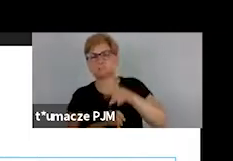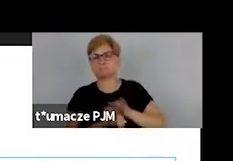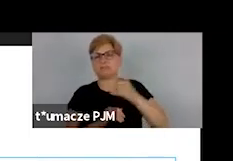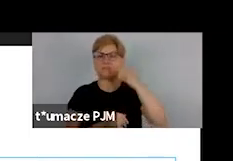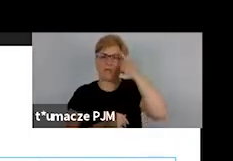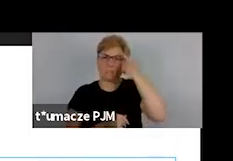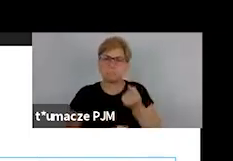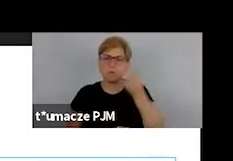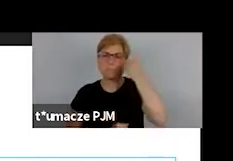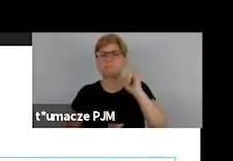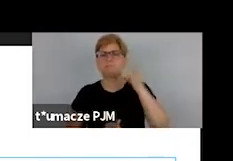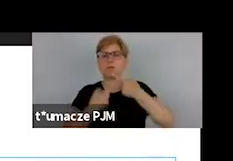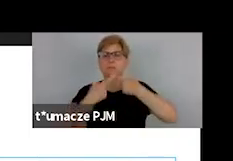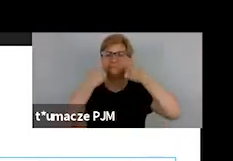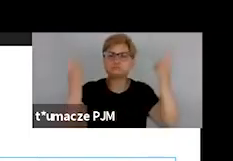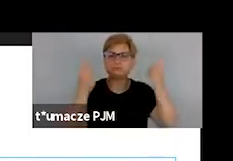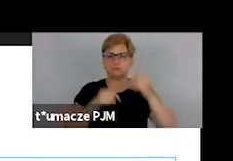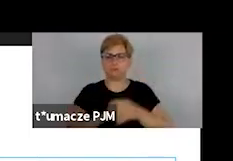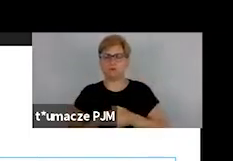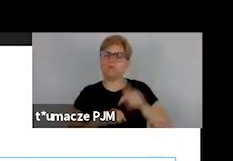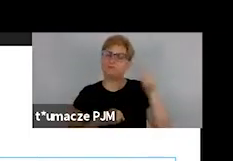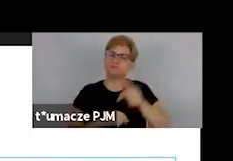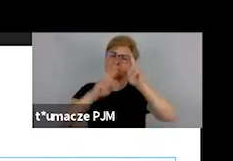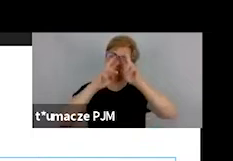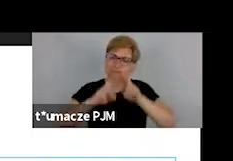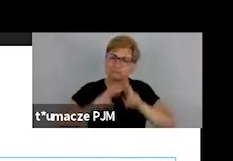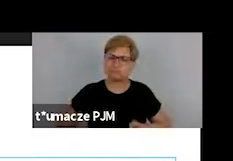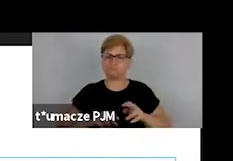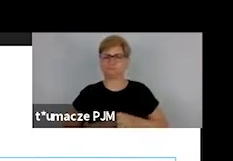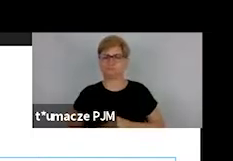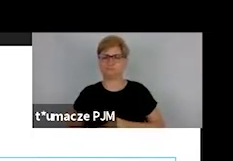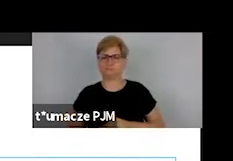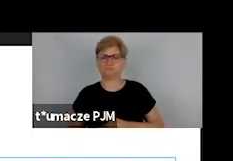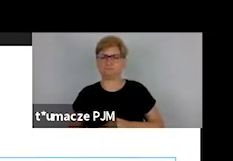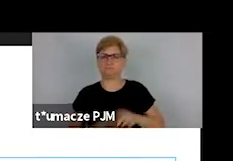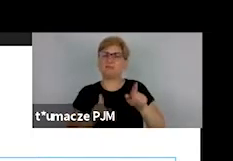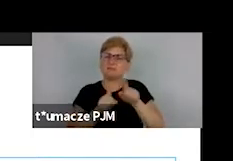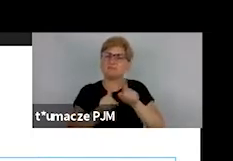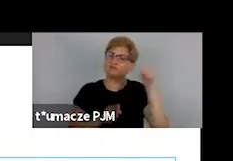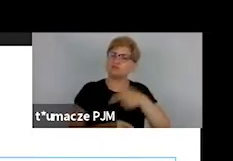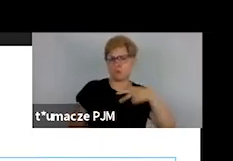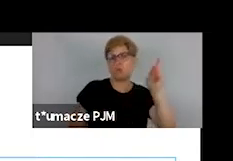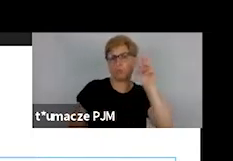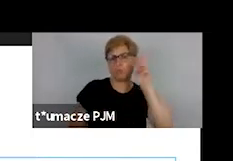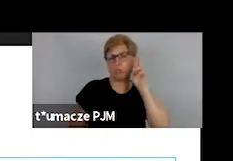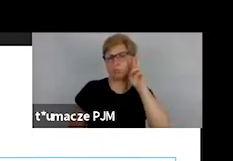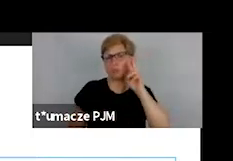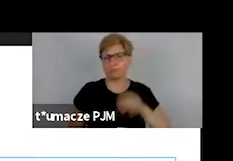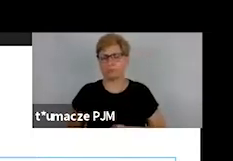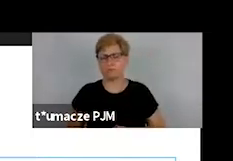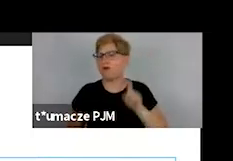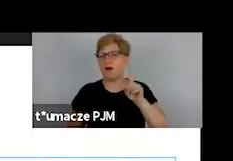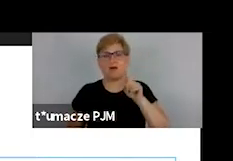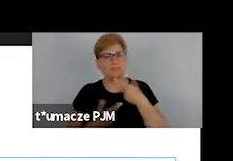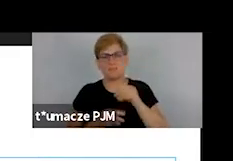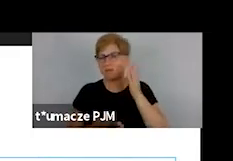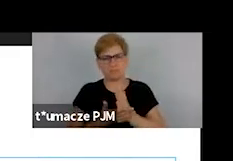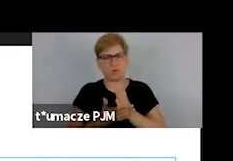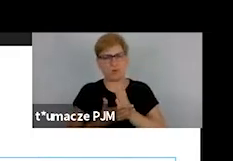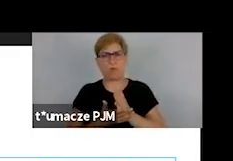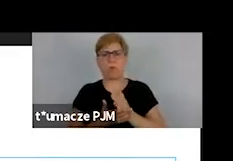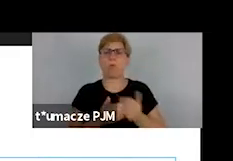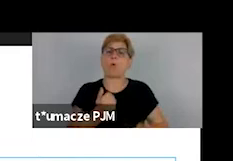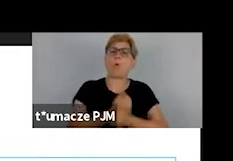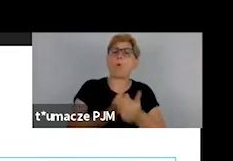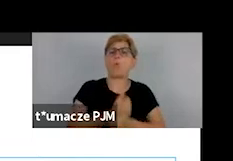permission to try and control women's movements and lives. But it's not just about norms. And